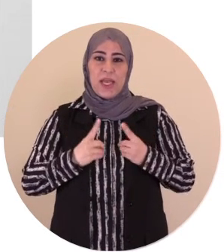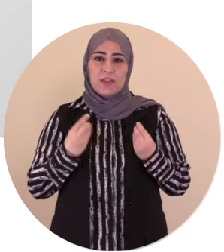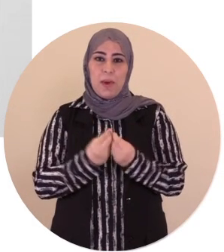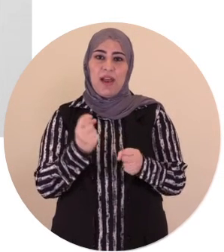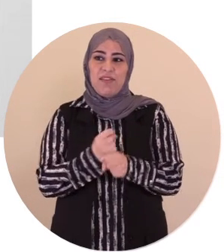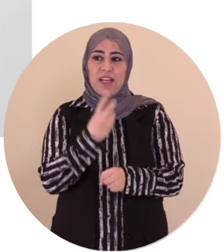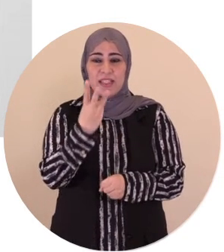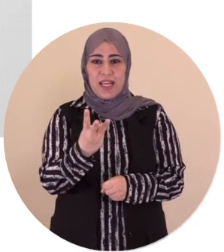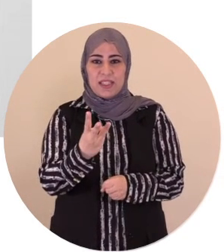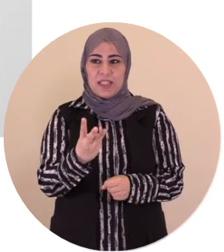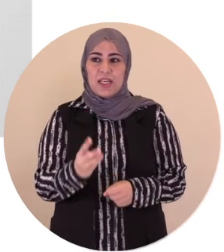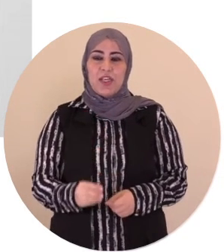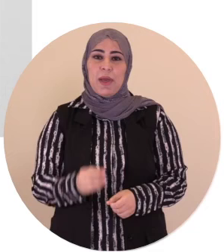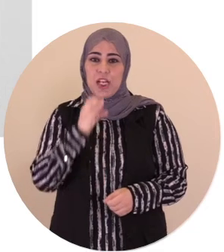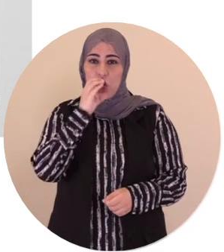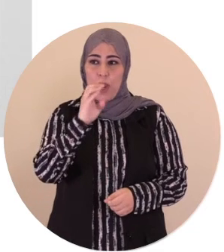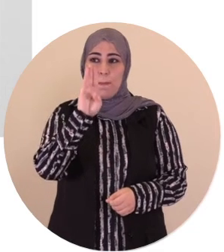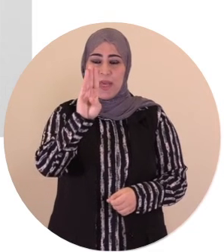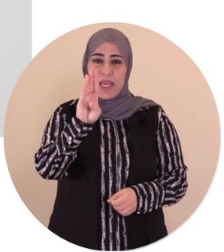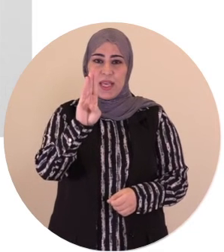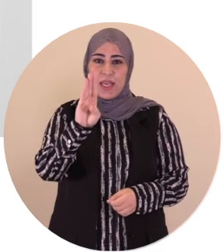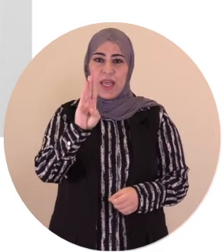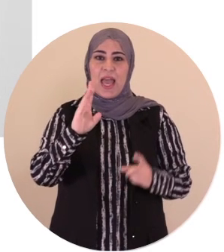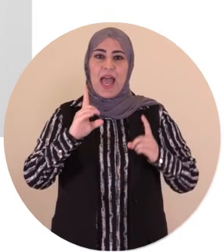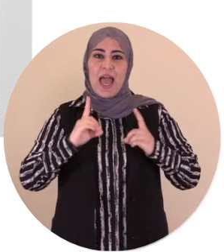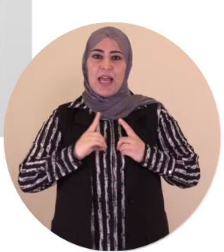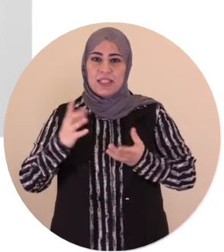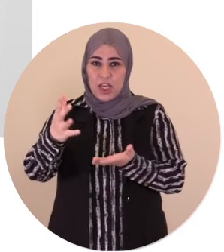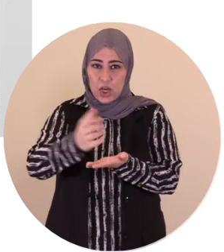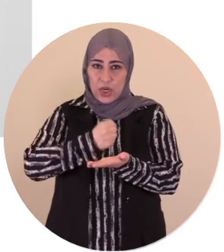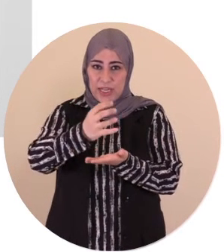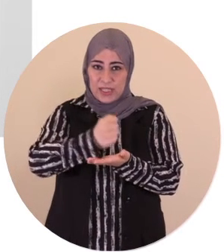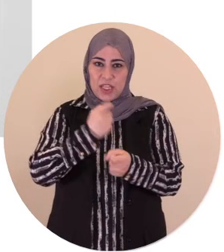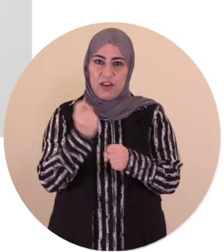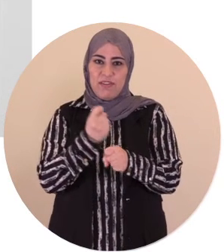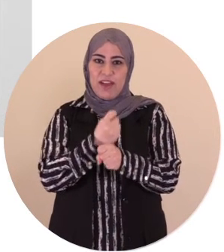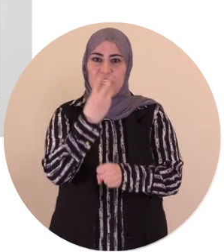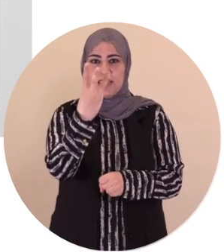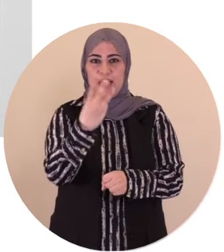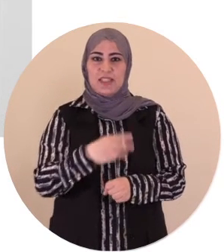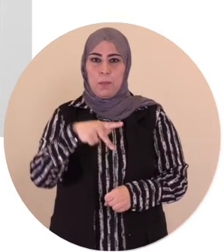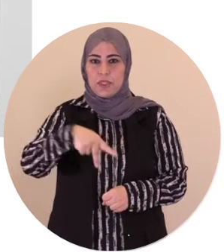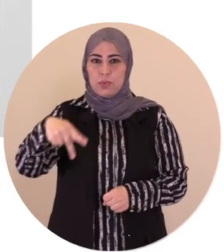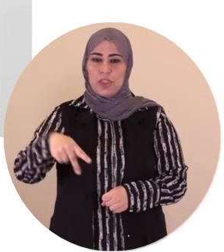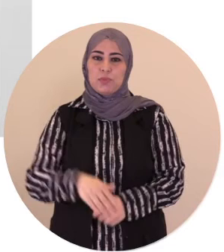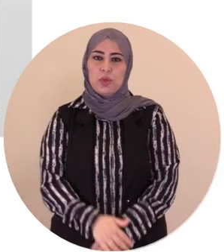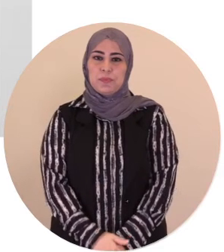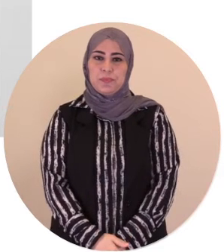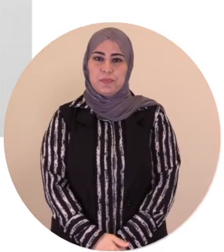there. So notice if you see the word after, obviously it's going to be followed by had and the verb in the